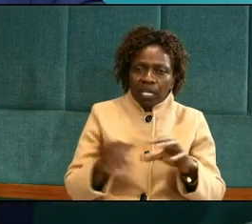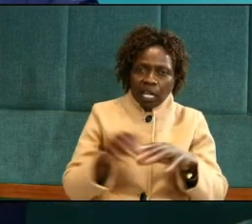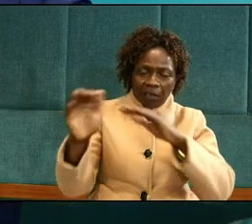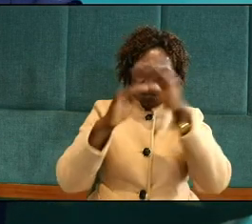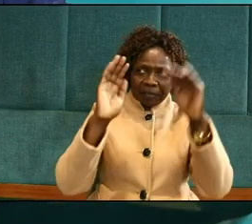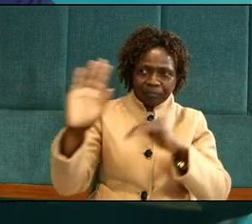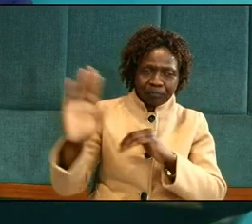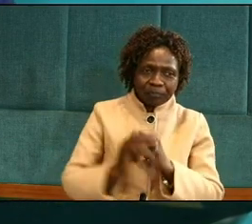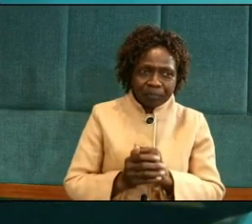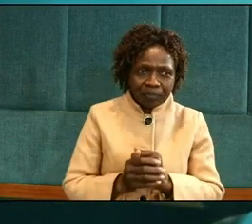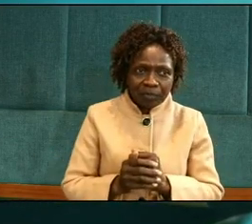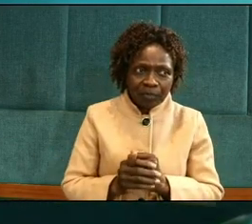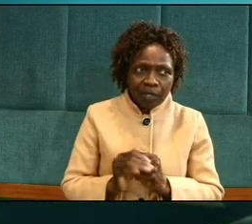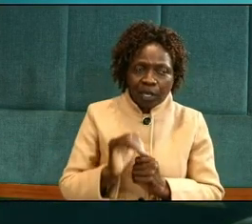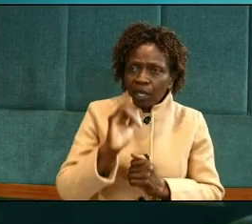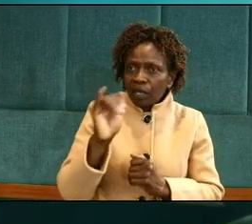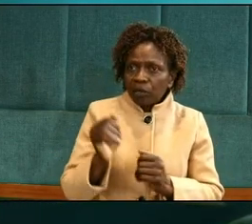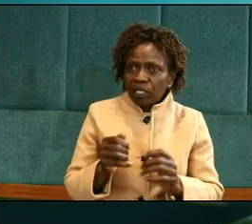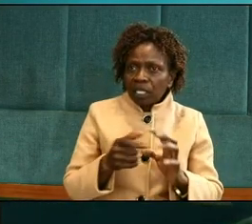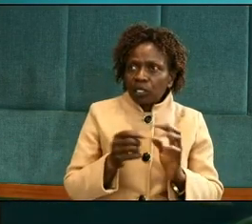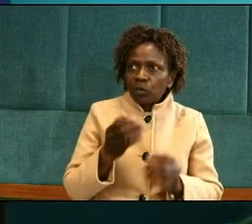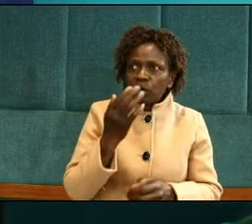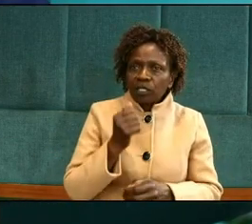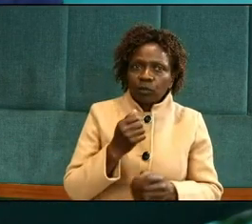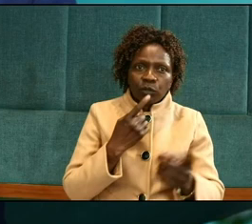I was trying to just catch up with Brian.